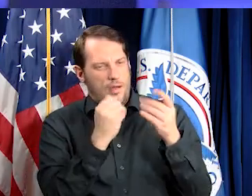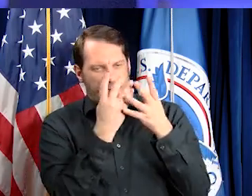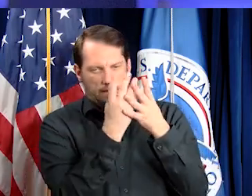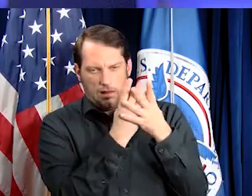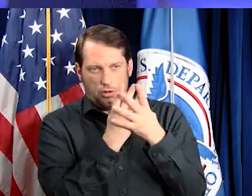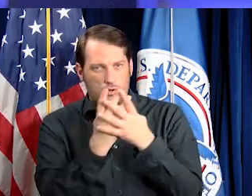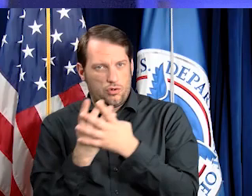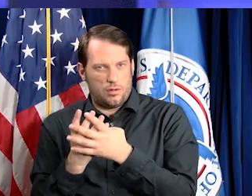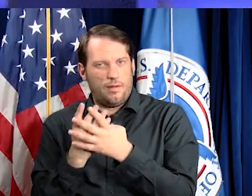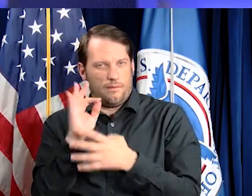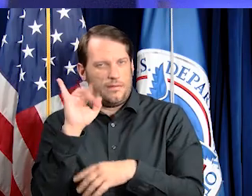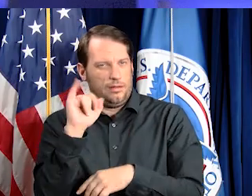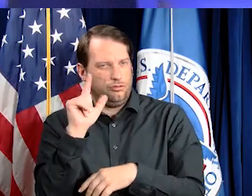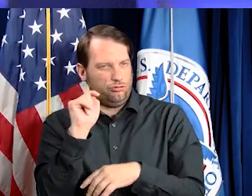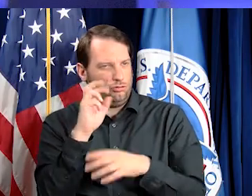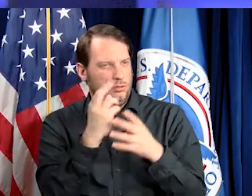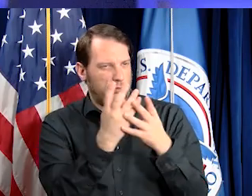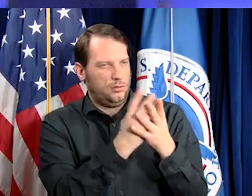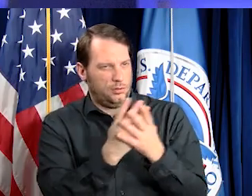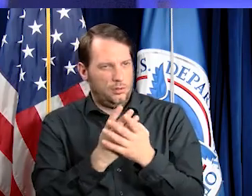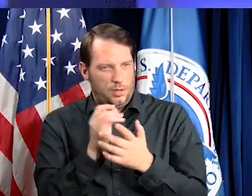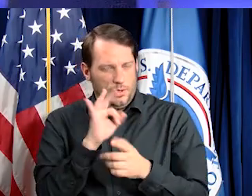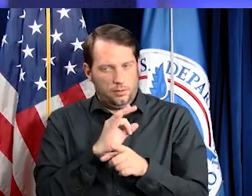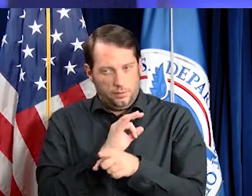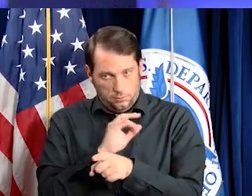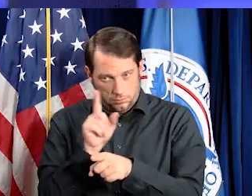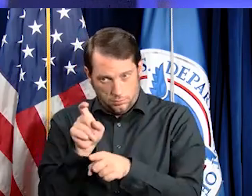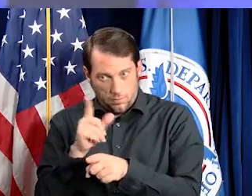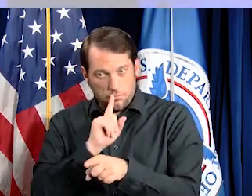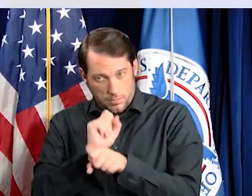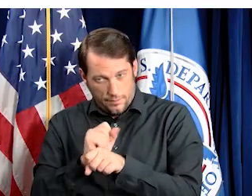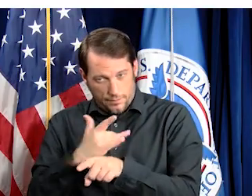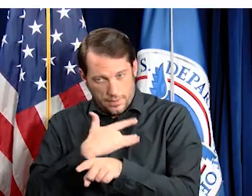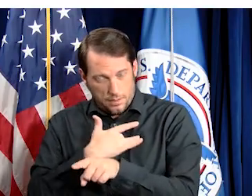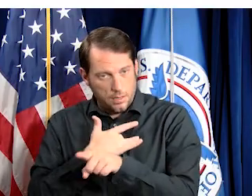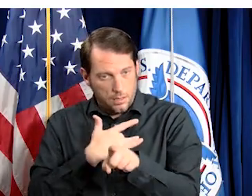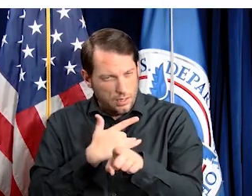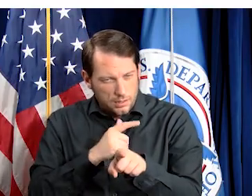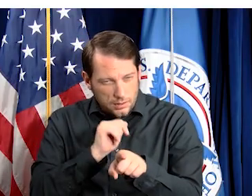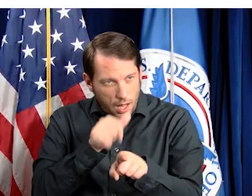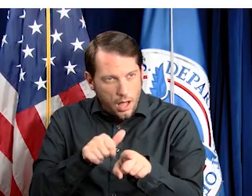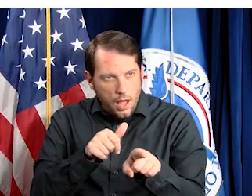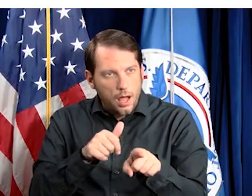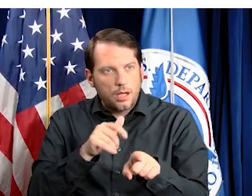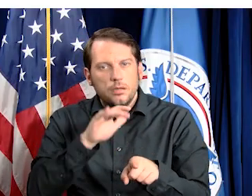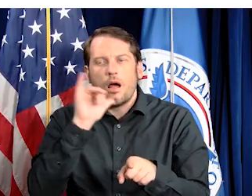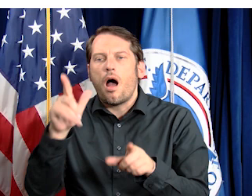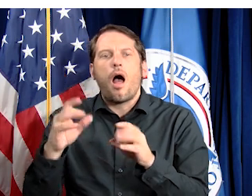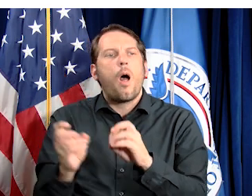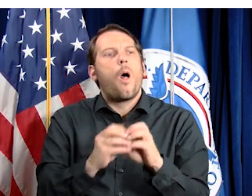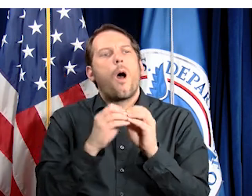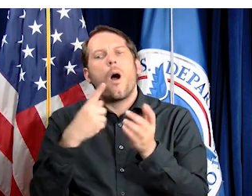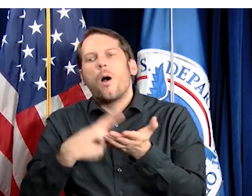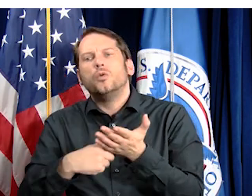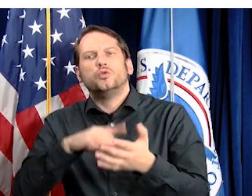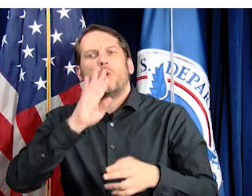kinds of tweets that people were saying they were feeling an earthquake, not just talking about some earthquake. And 90% of our TED detections were faster